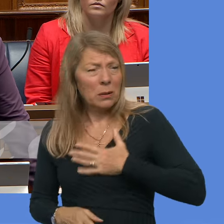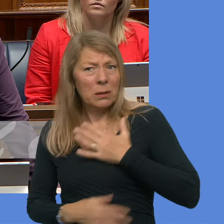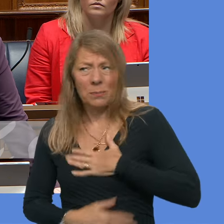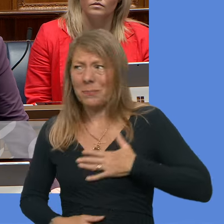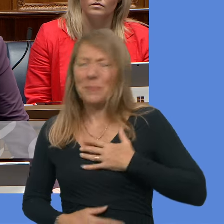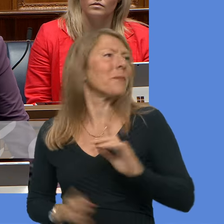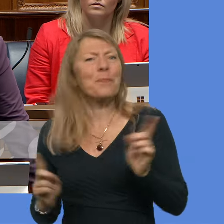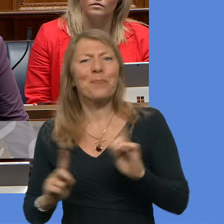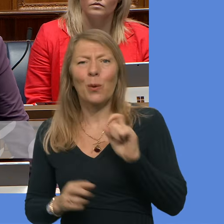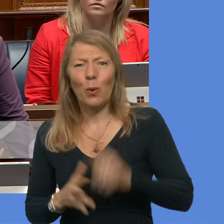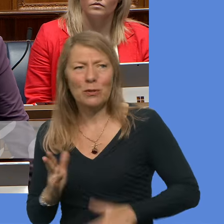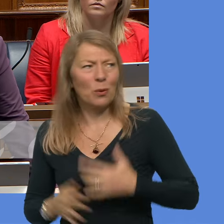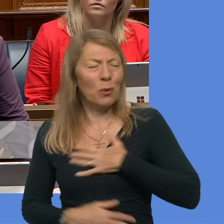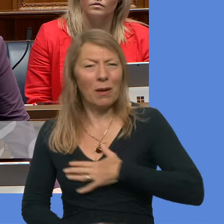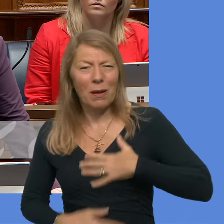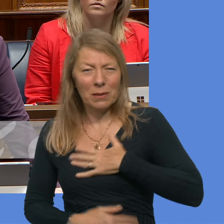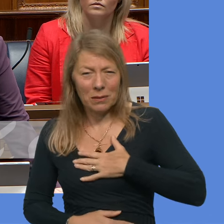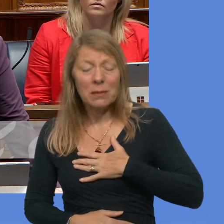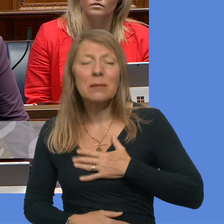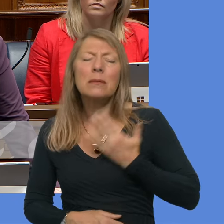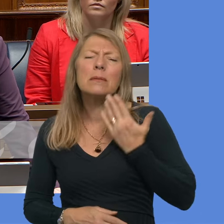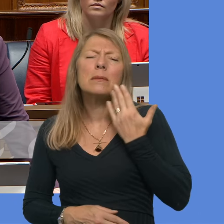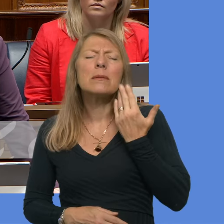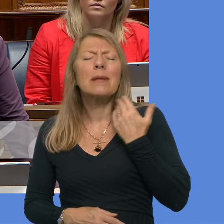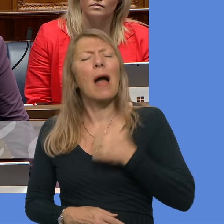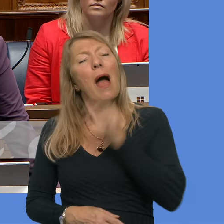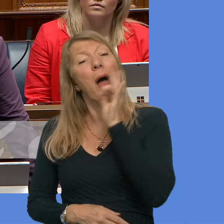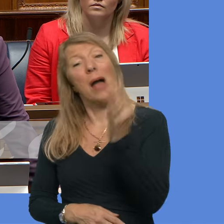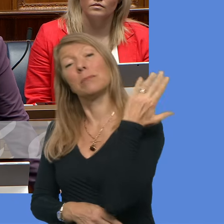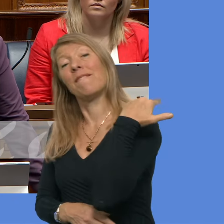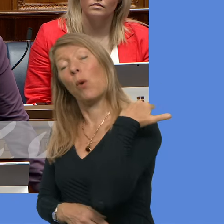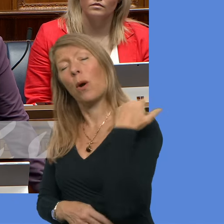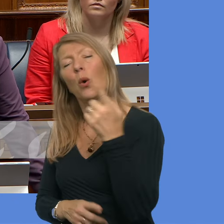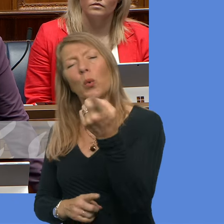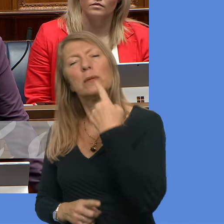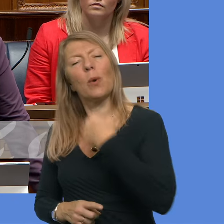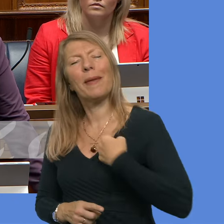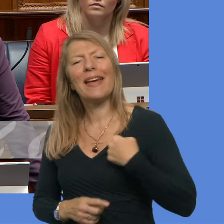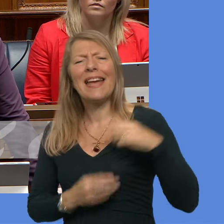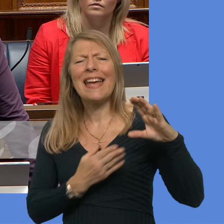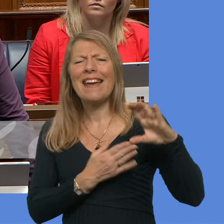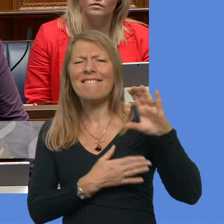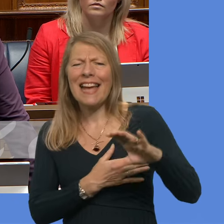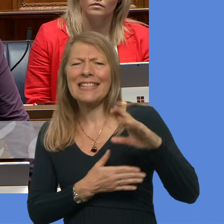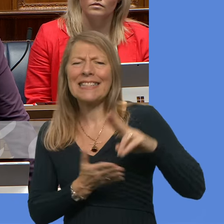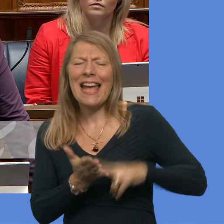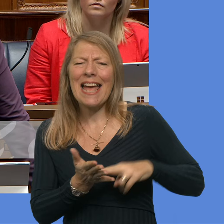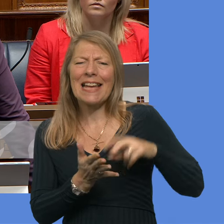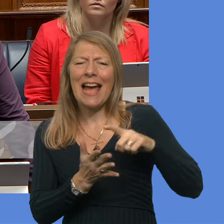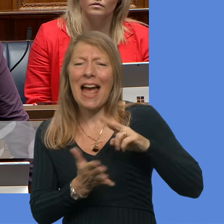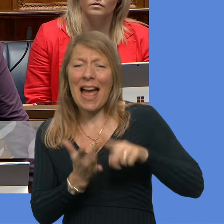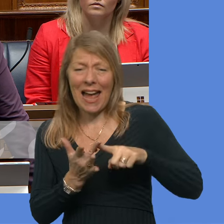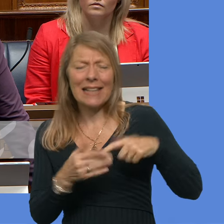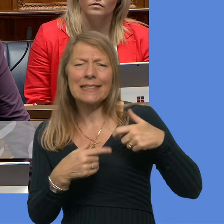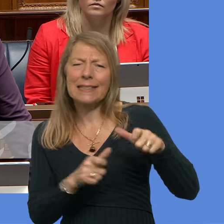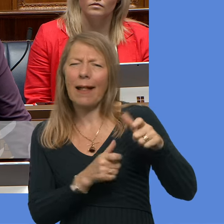in a recent response to me, you said that Invest NI are continuing to engage with BT. What does that engagement look like, and is that